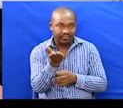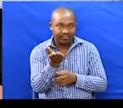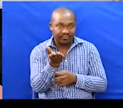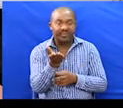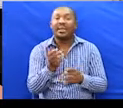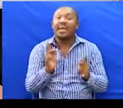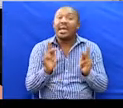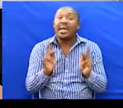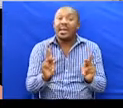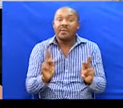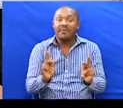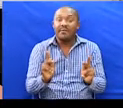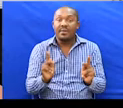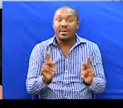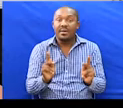if you have